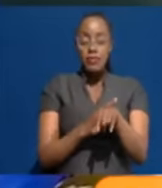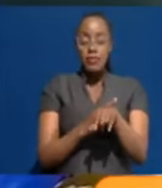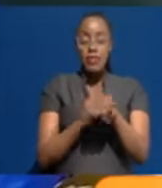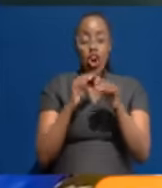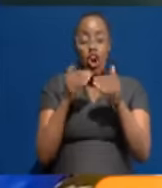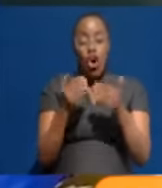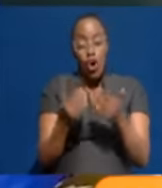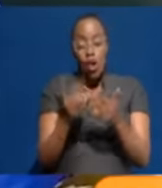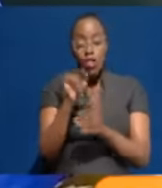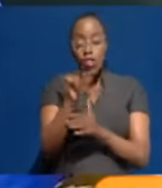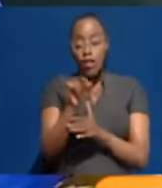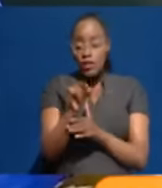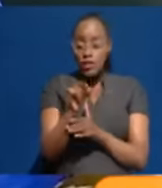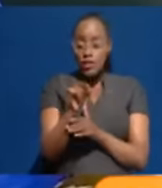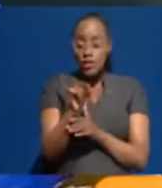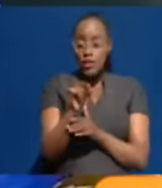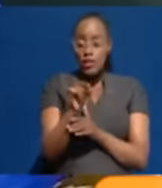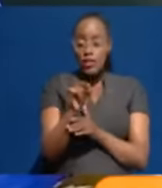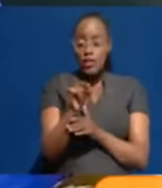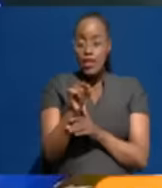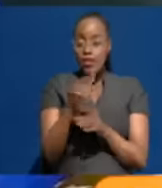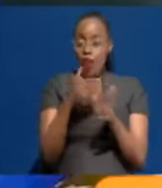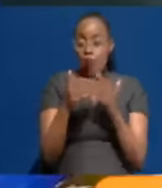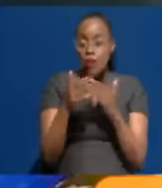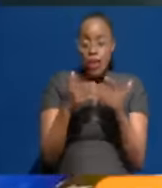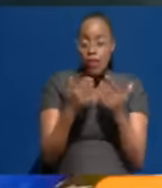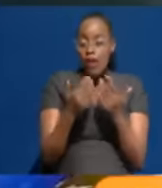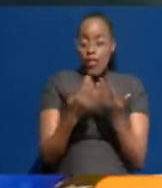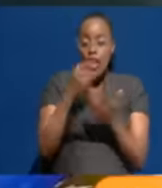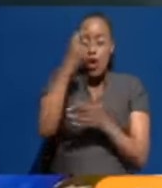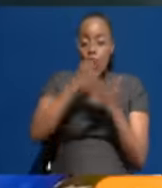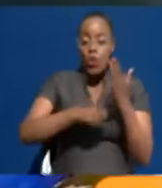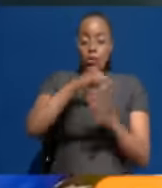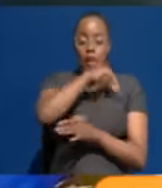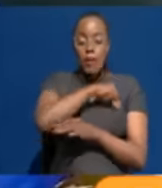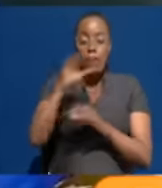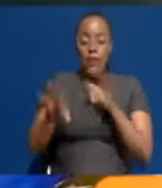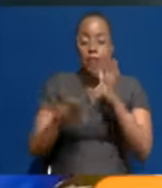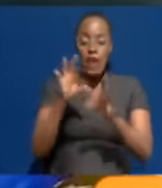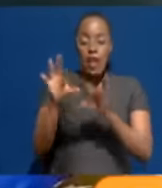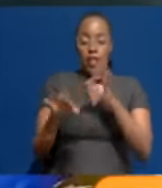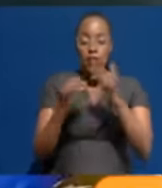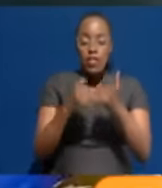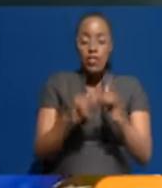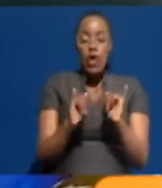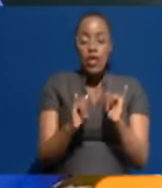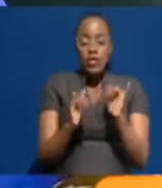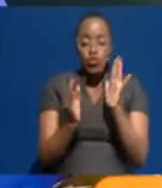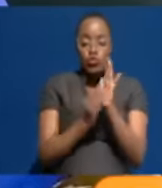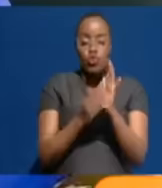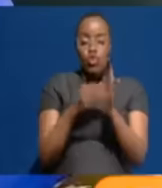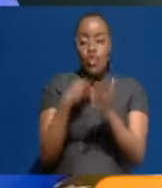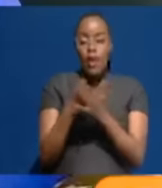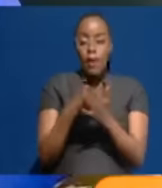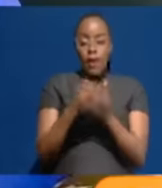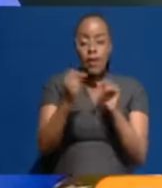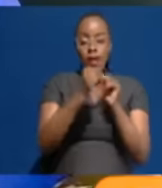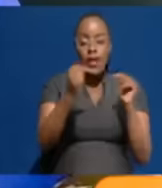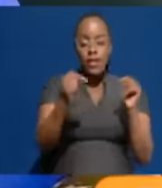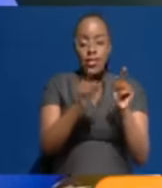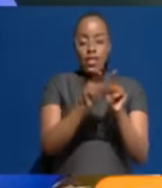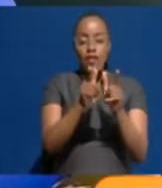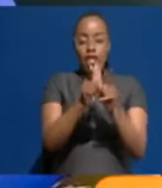Or it is... What is the cost-benefit analysis of us trying to prop up the shilling against letting